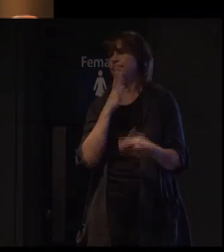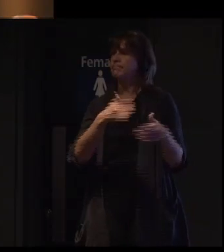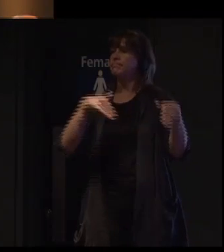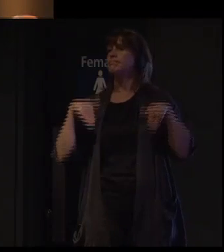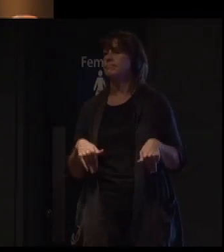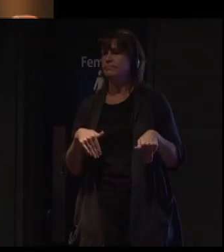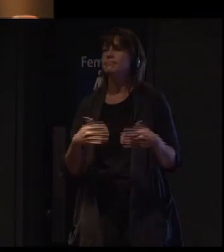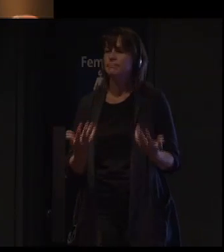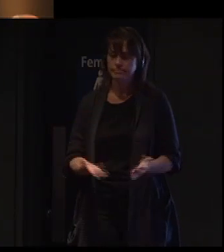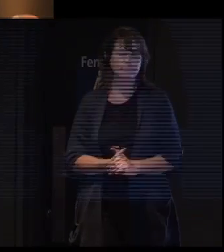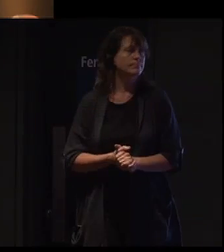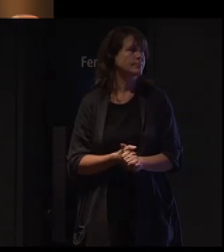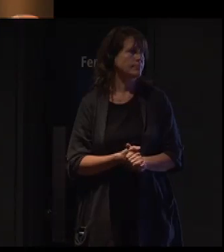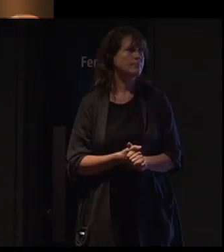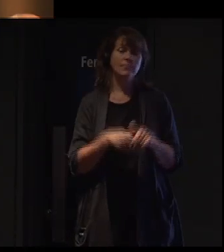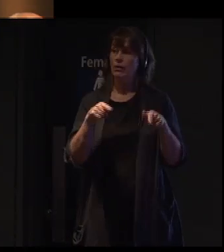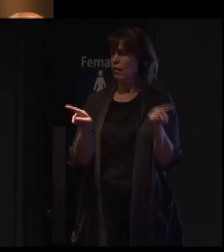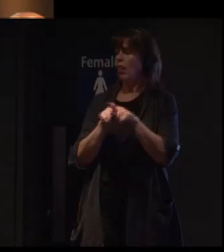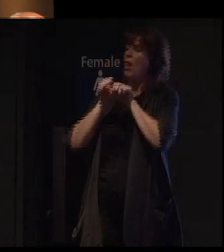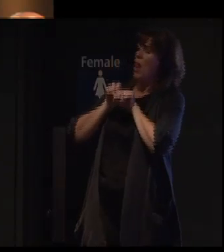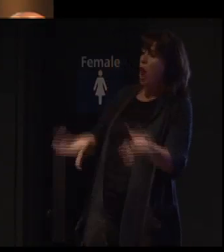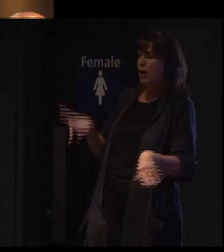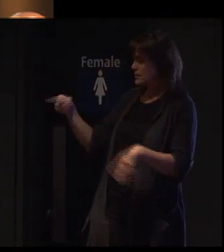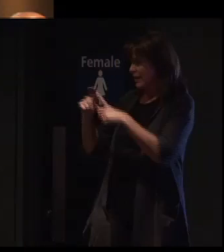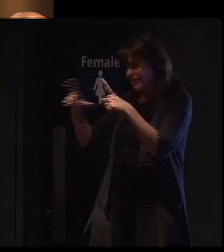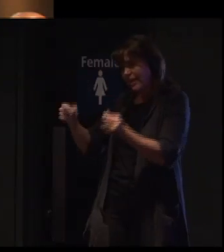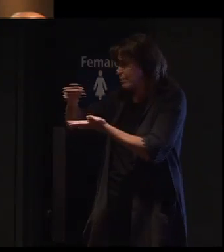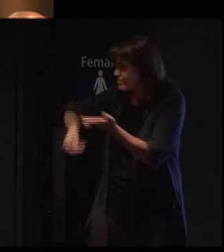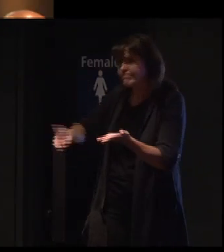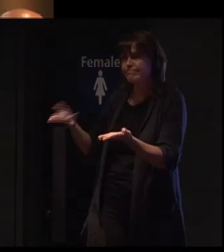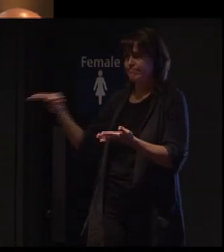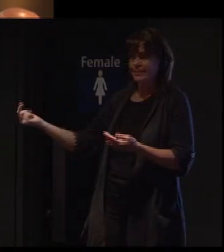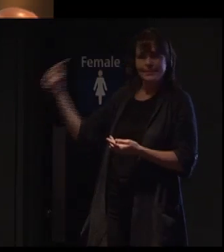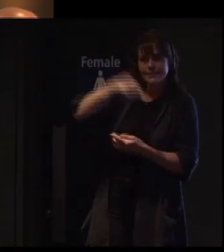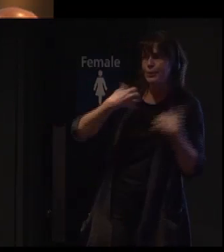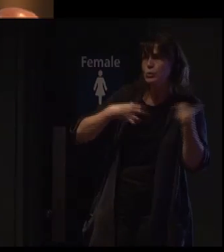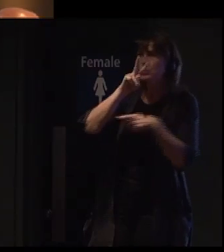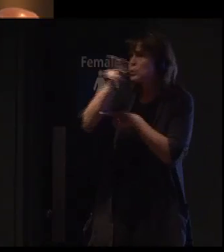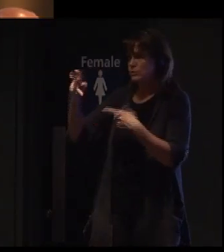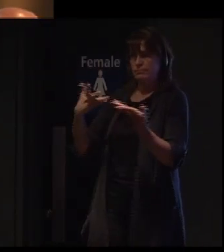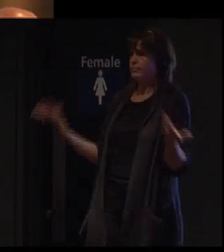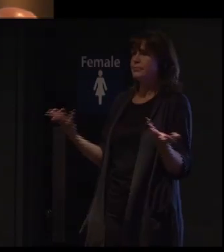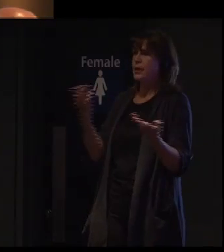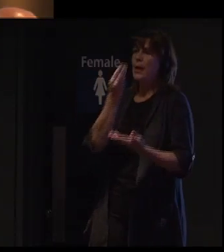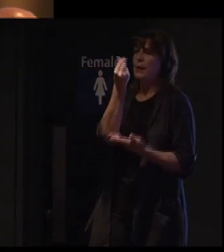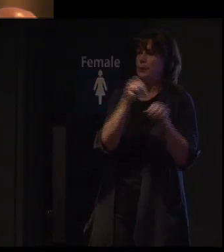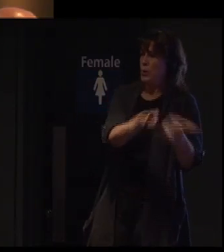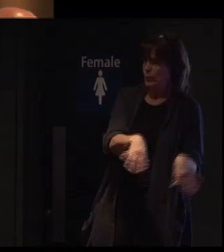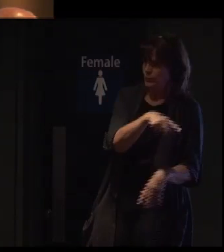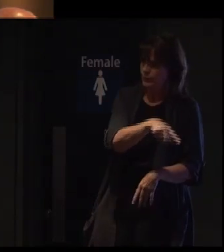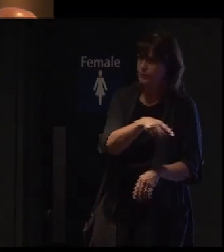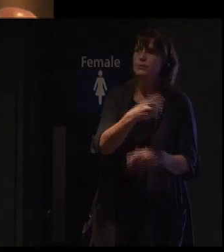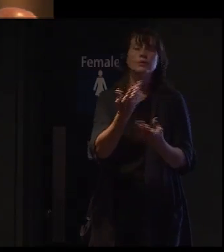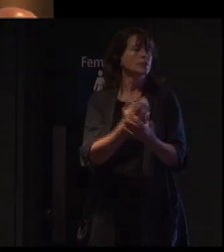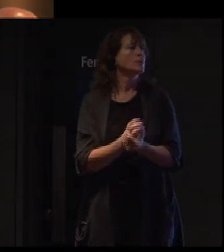opportunity out there and a big market. UEFA conducted a survey of disabled fan facilities, or fan facilities in general,